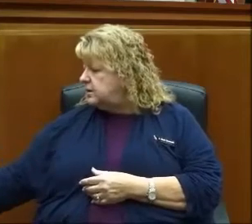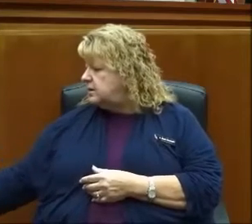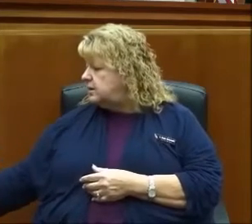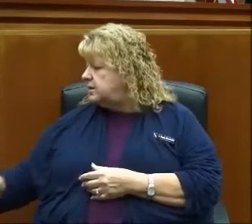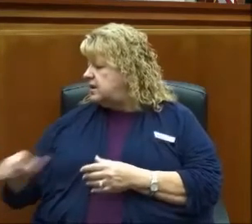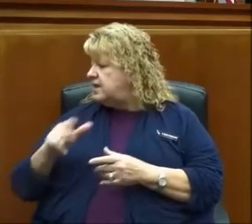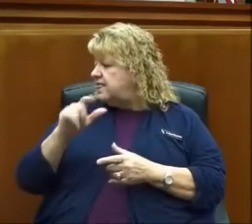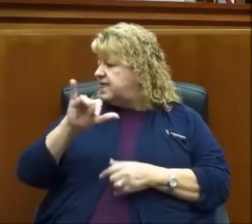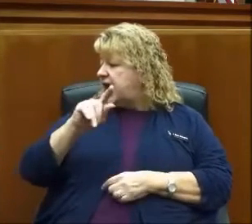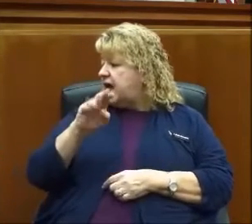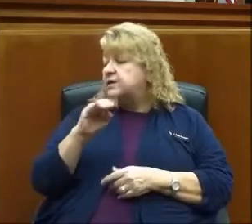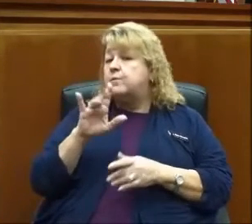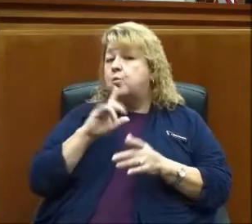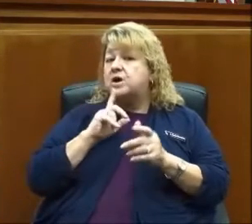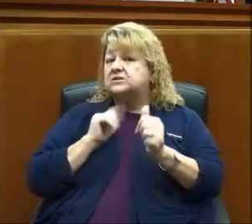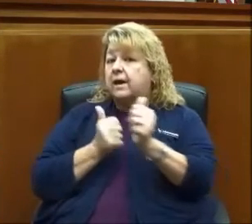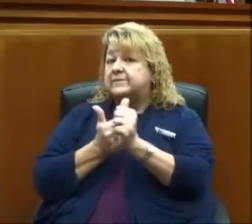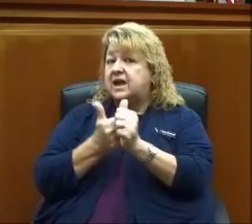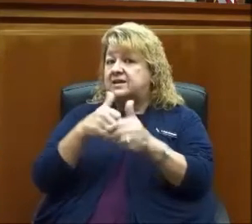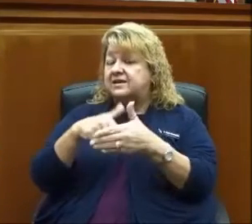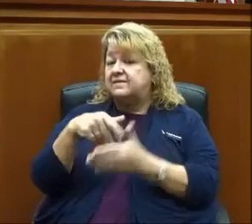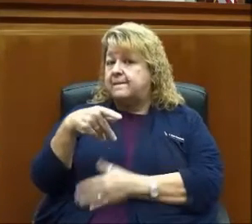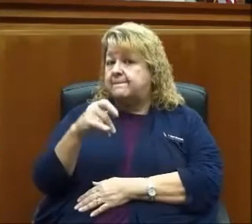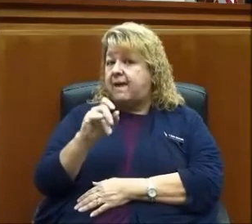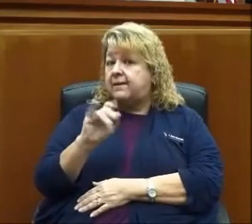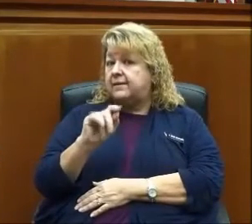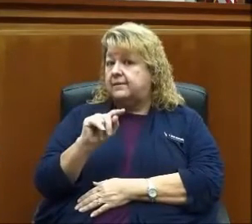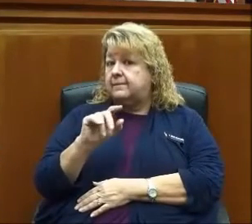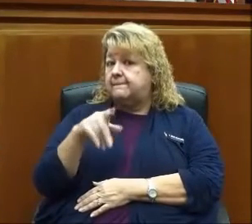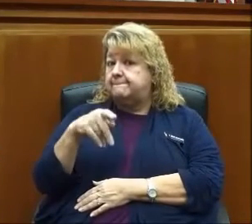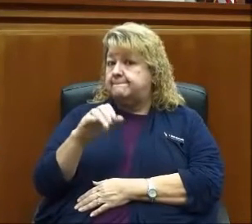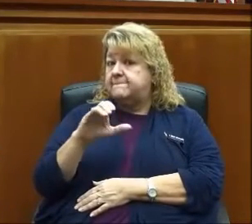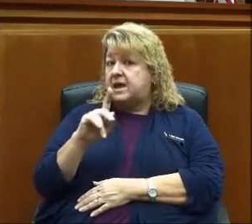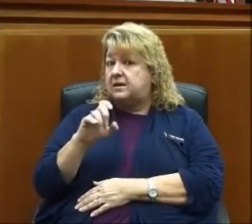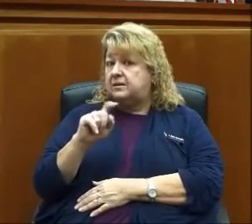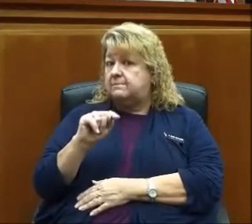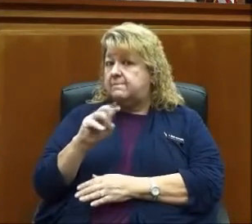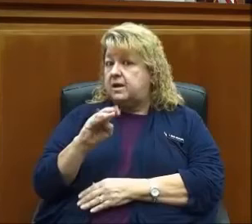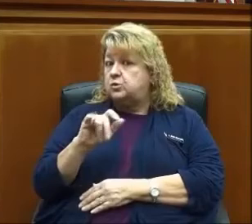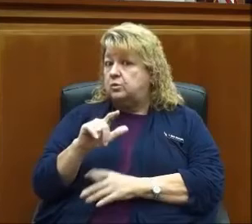Okay, can we get a motion? Ms. Holloway, can we get a second?